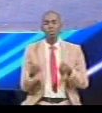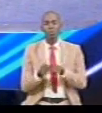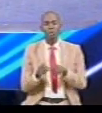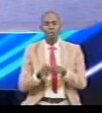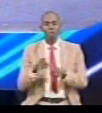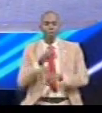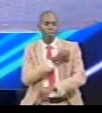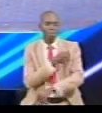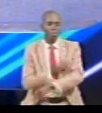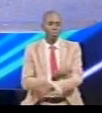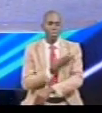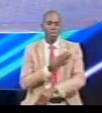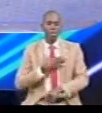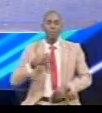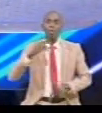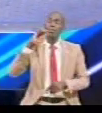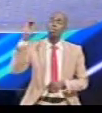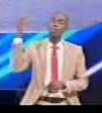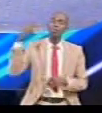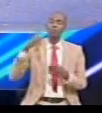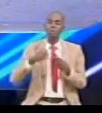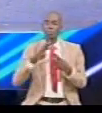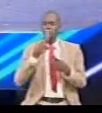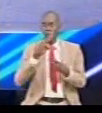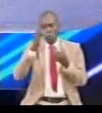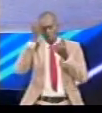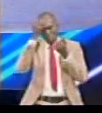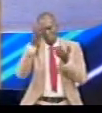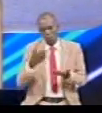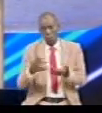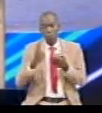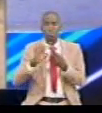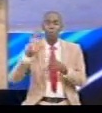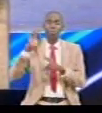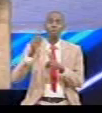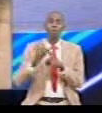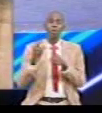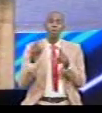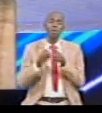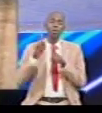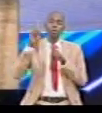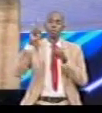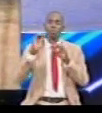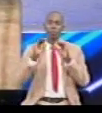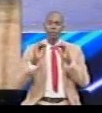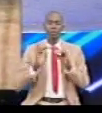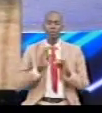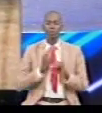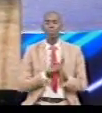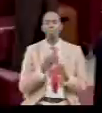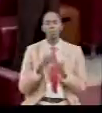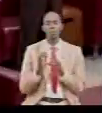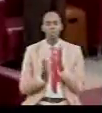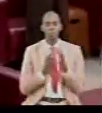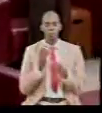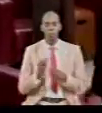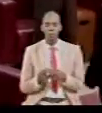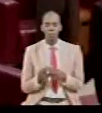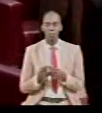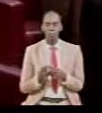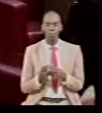strength and the grace to be obedient to your word as you teach us in Jesus' name.